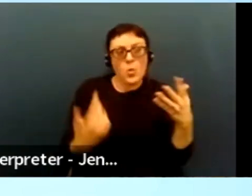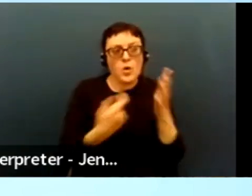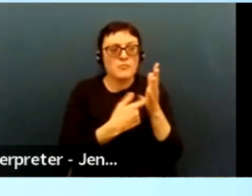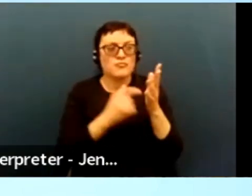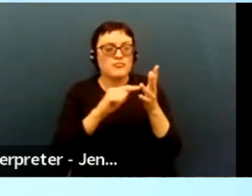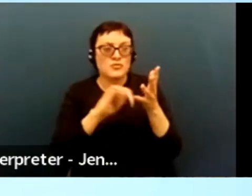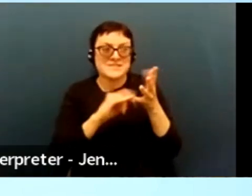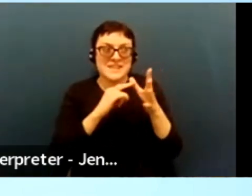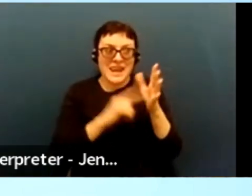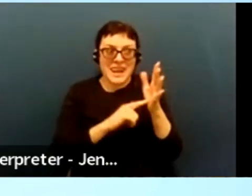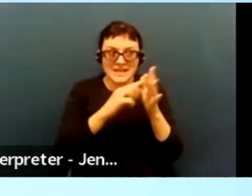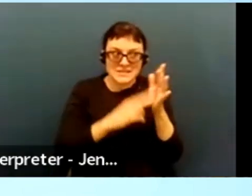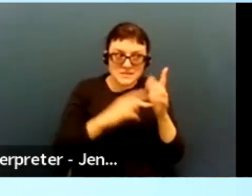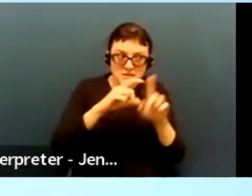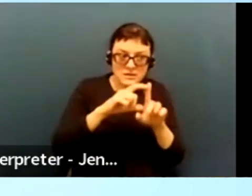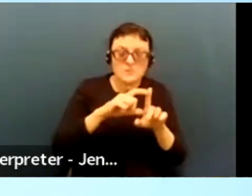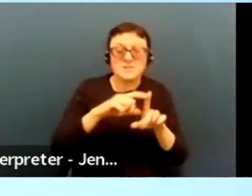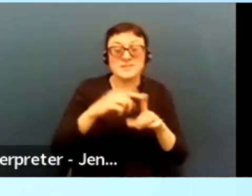civilized